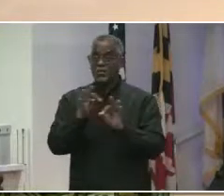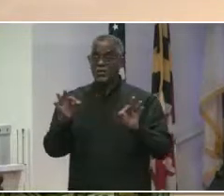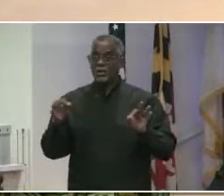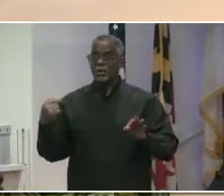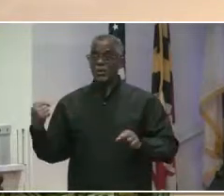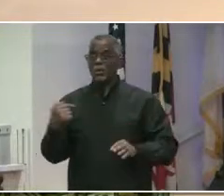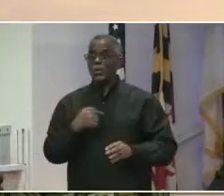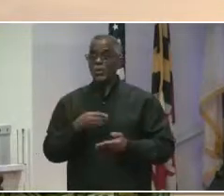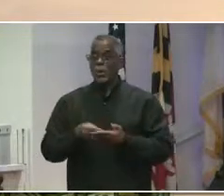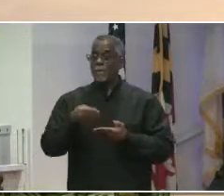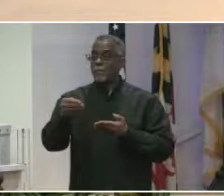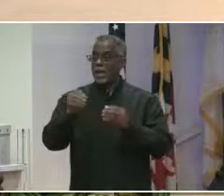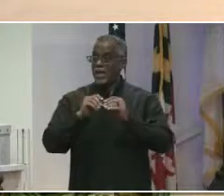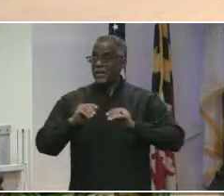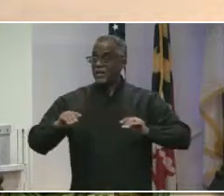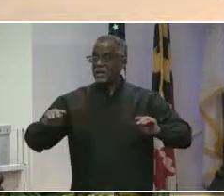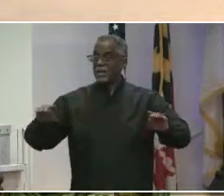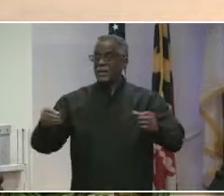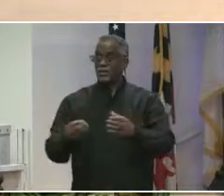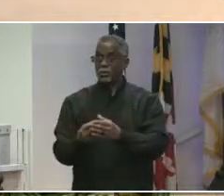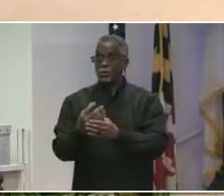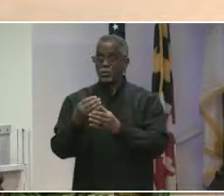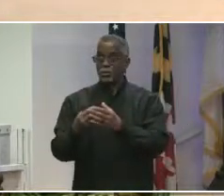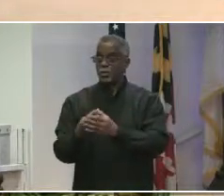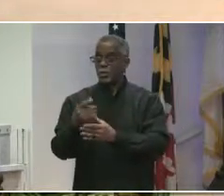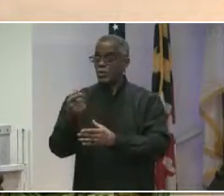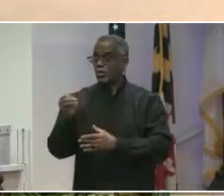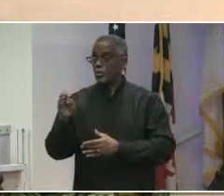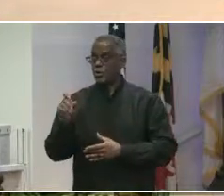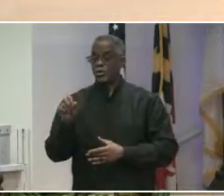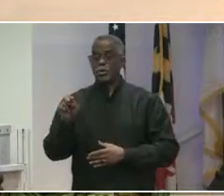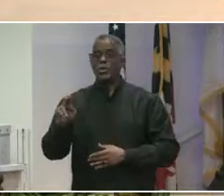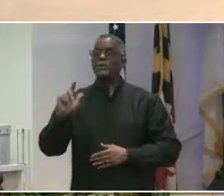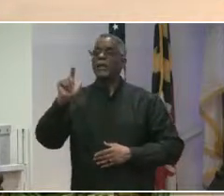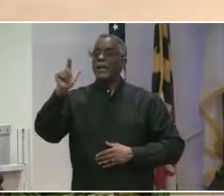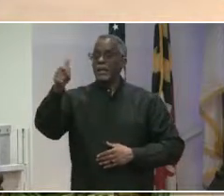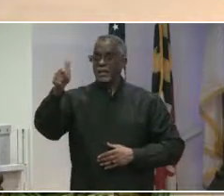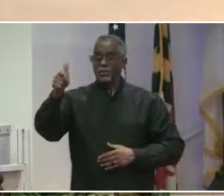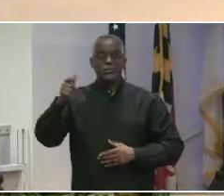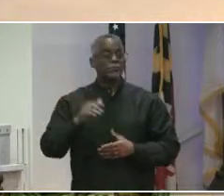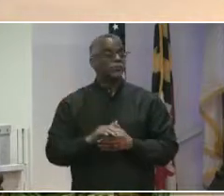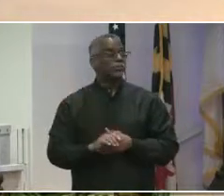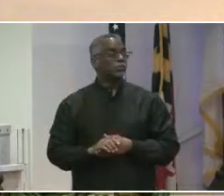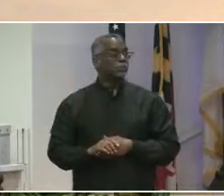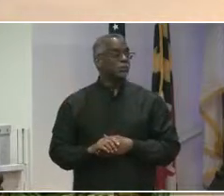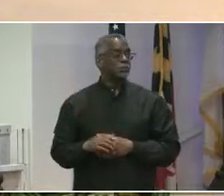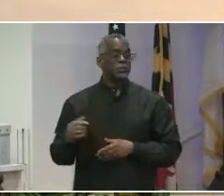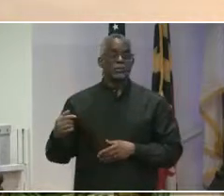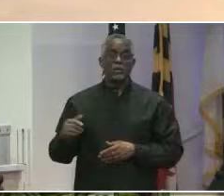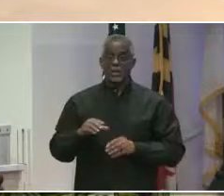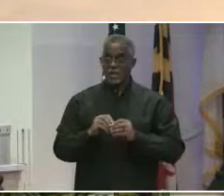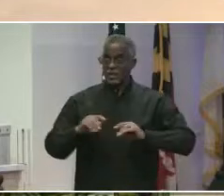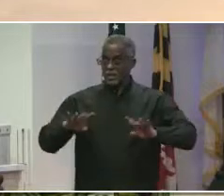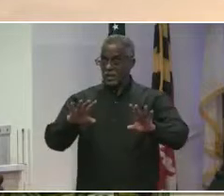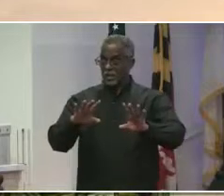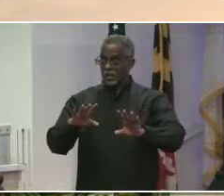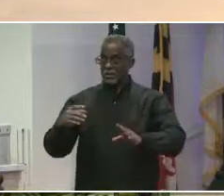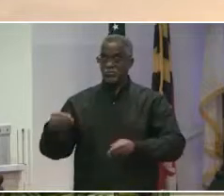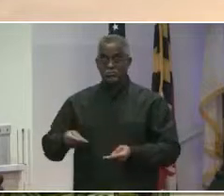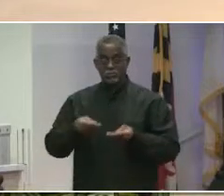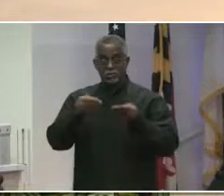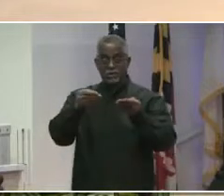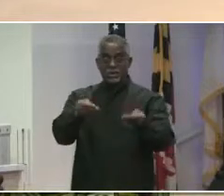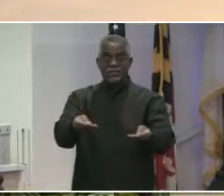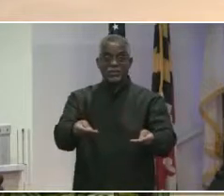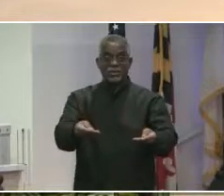the land and a few other things that we're going to talk about later, Brother Patrick, we'll talk about. But we ain't provided it. But all we're